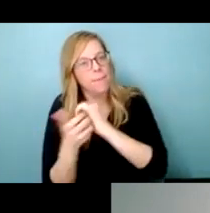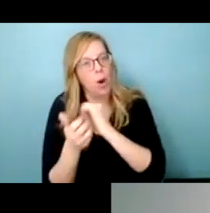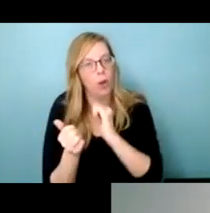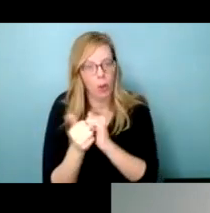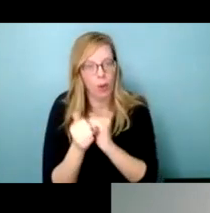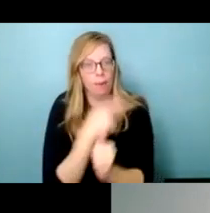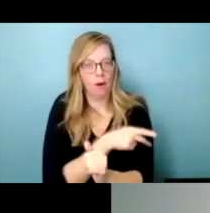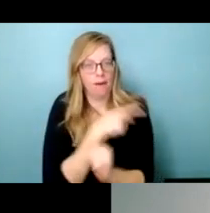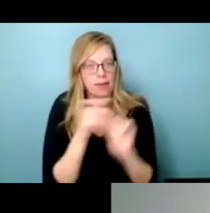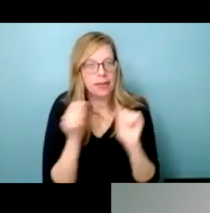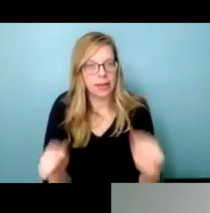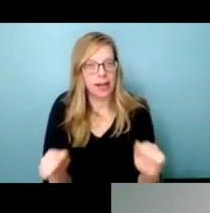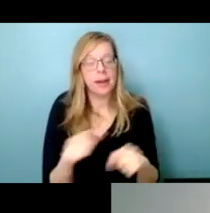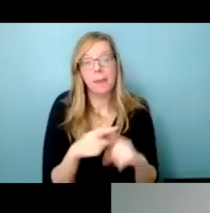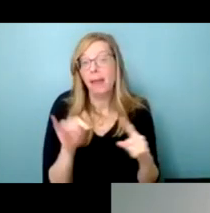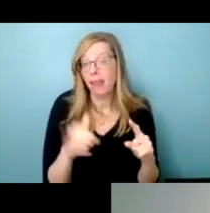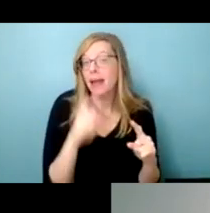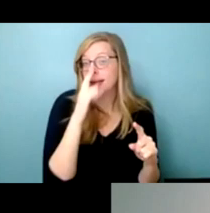That's an interesting trend.